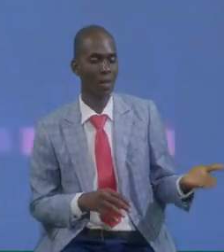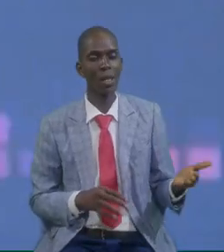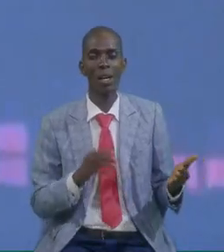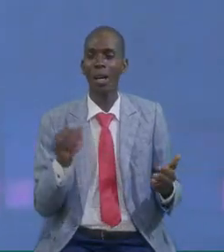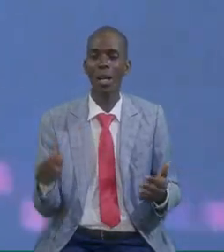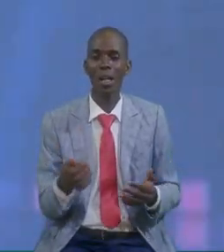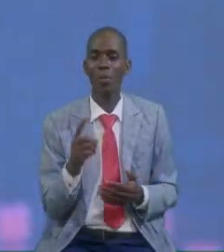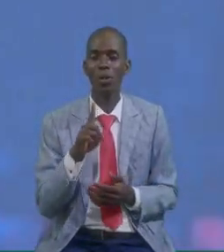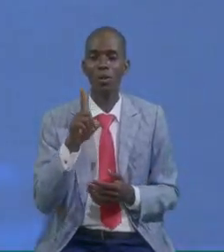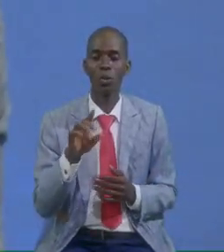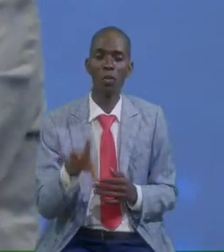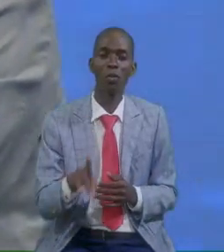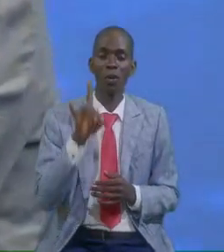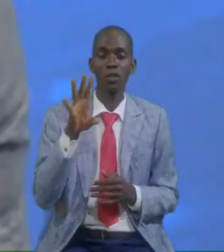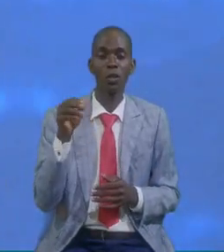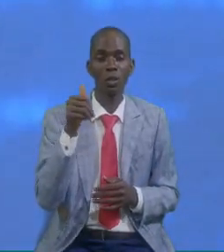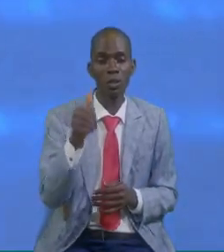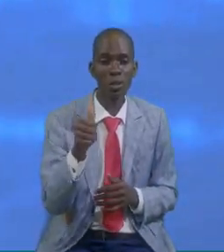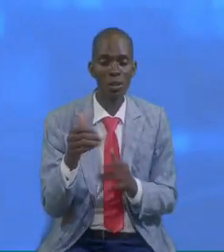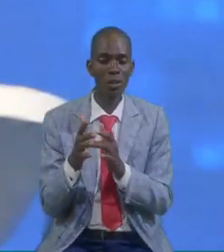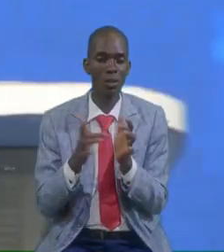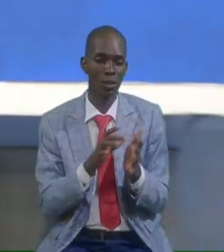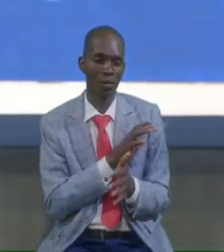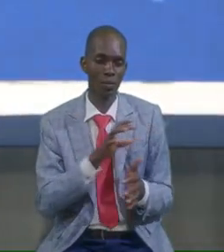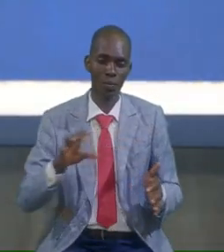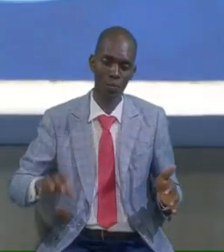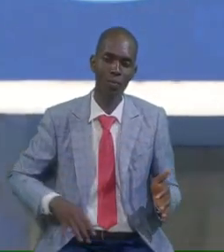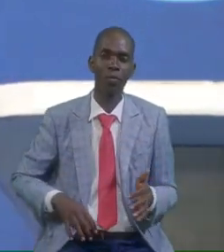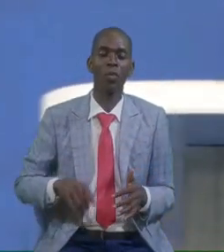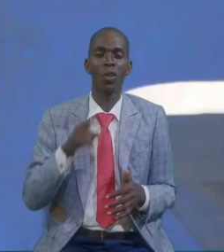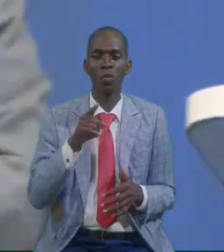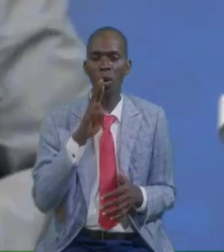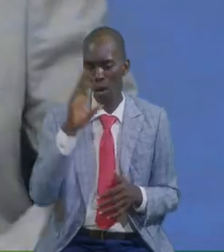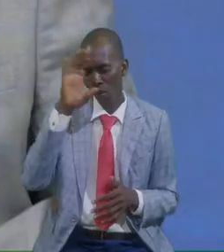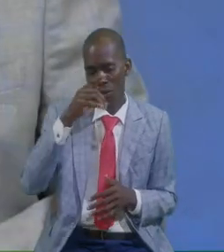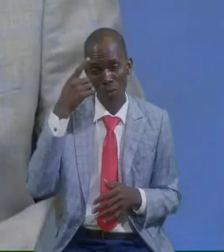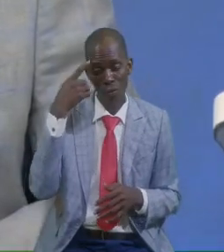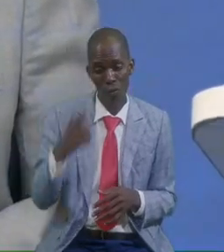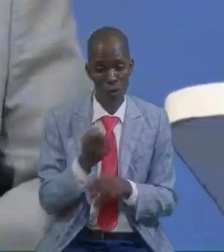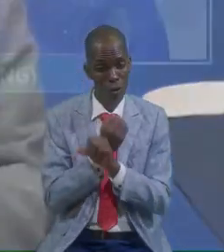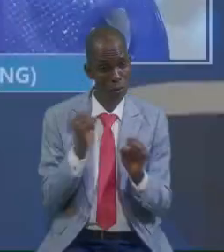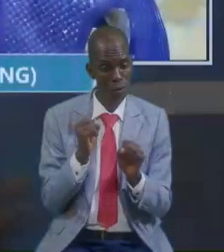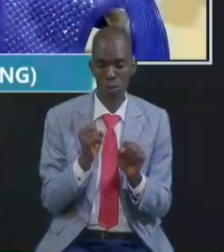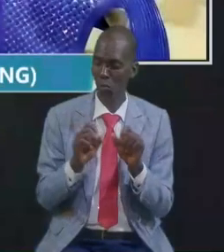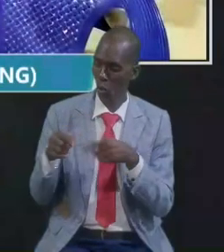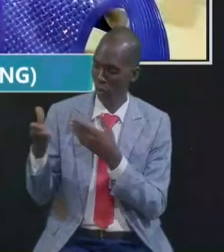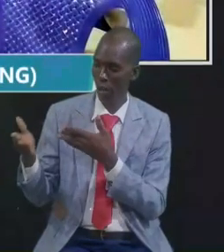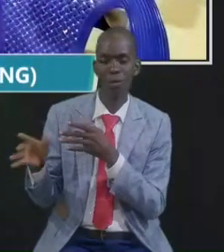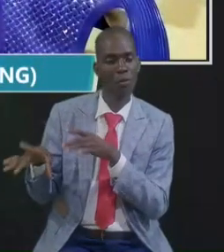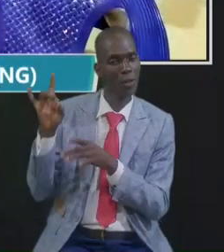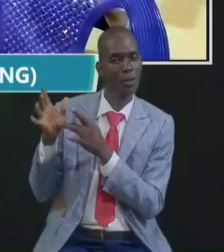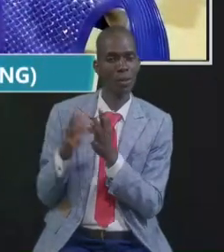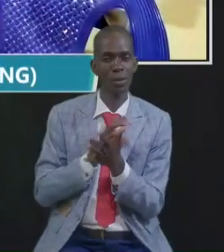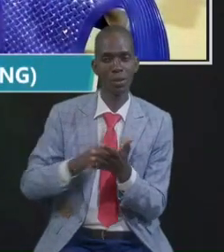you find yourself, Jesus Christ. You're looking for salvation, turn here, Jesus Christ. You're looking